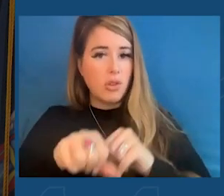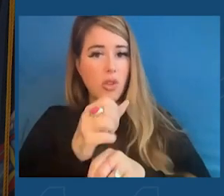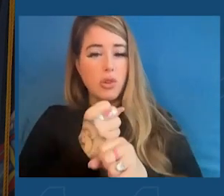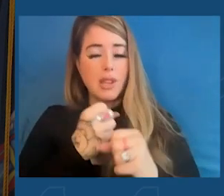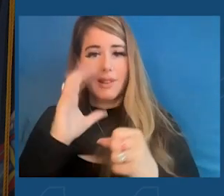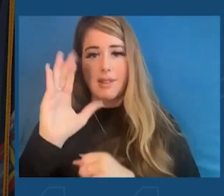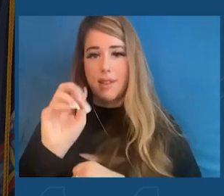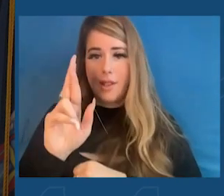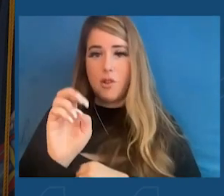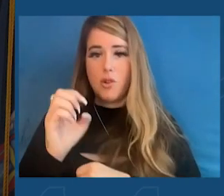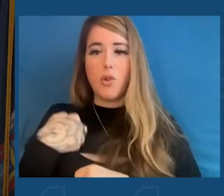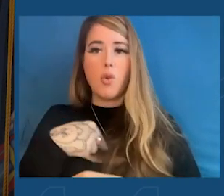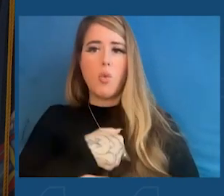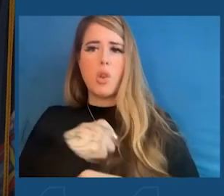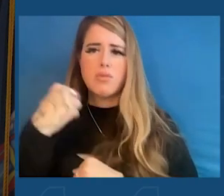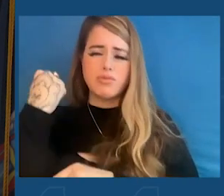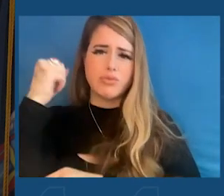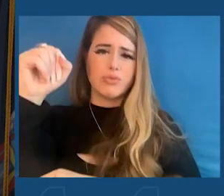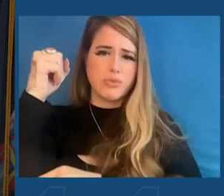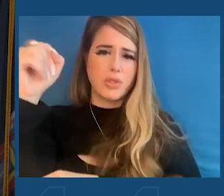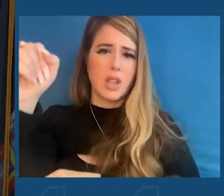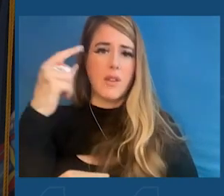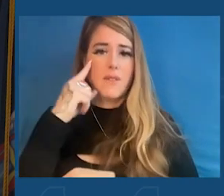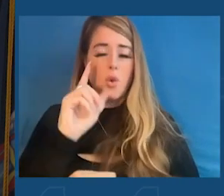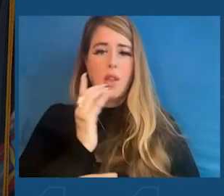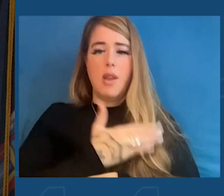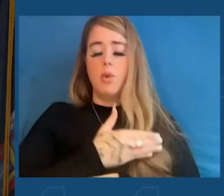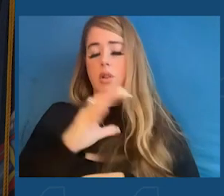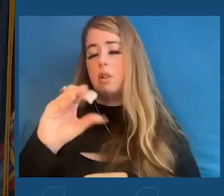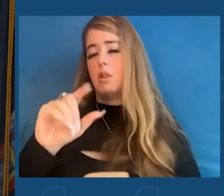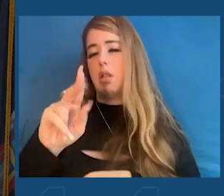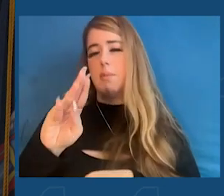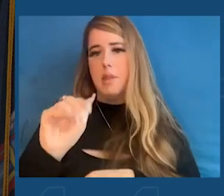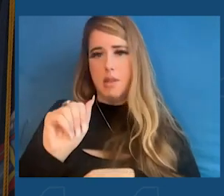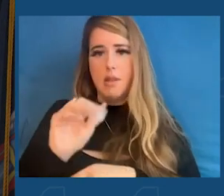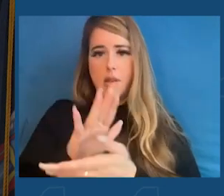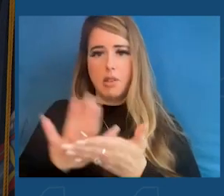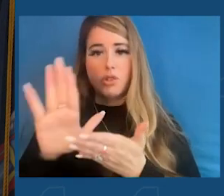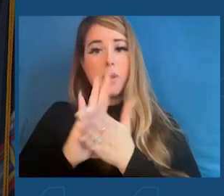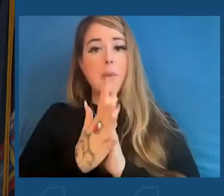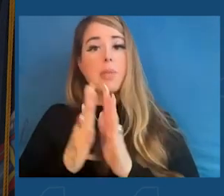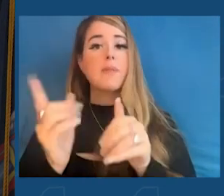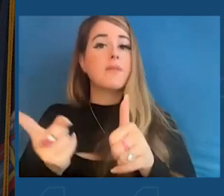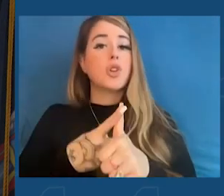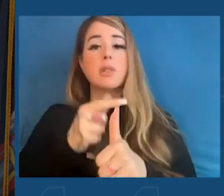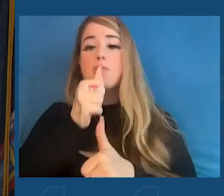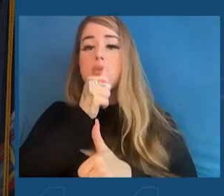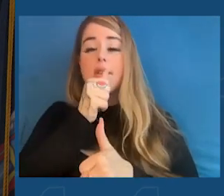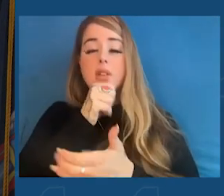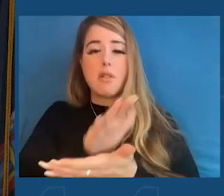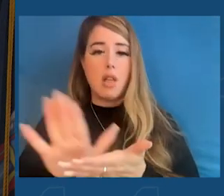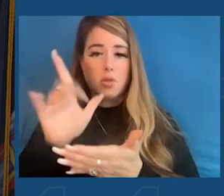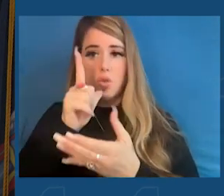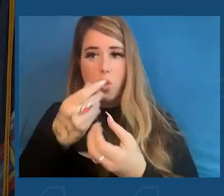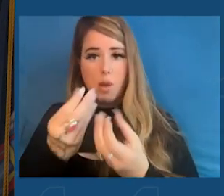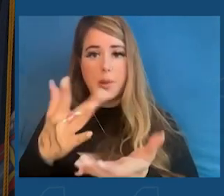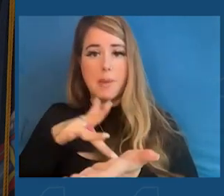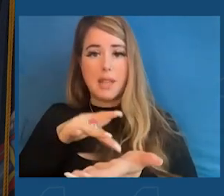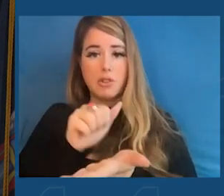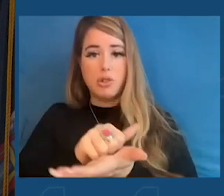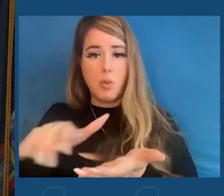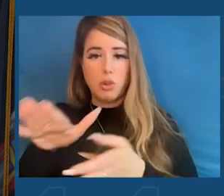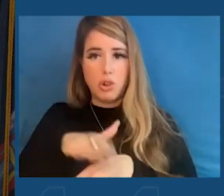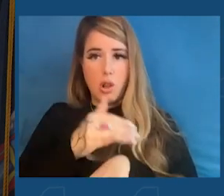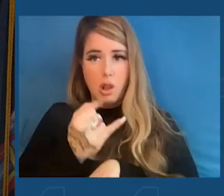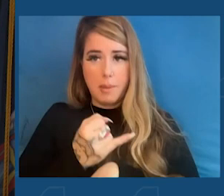campaigned successfully for Barnard College at Columbia to become the first private college in the country to offer medication abortion care on campus.